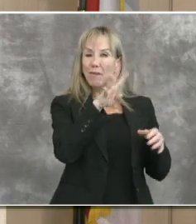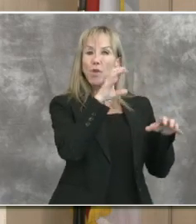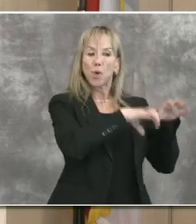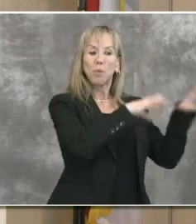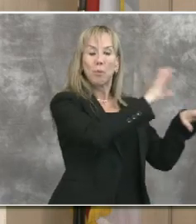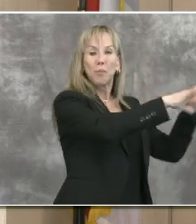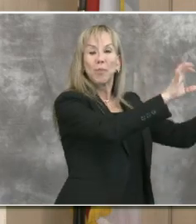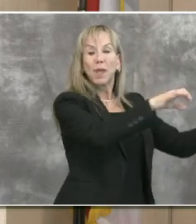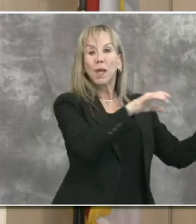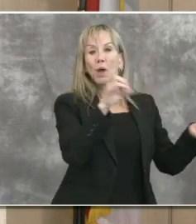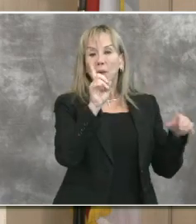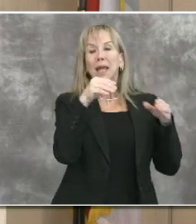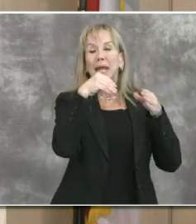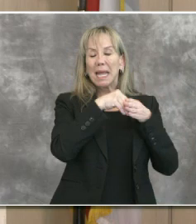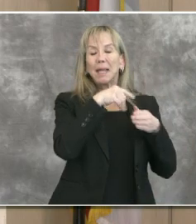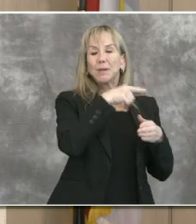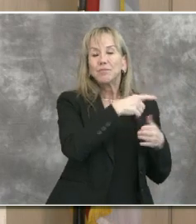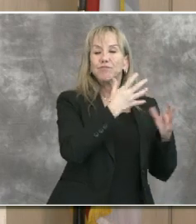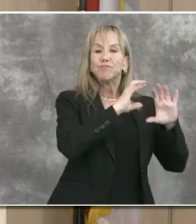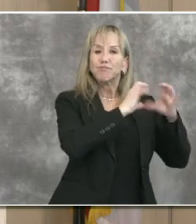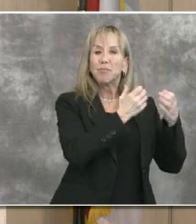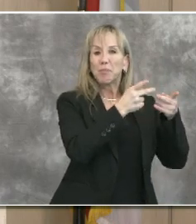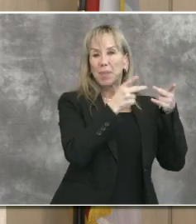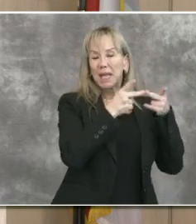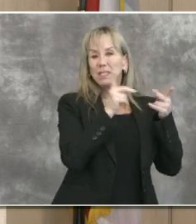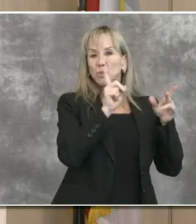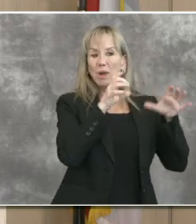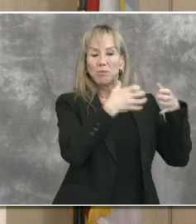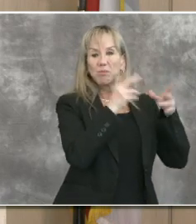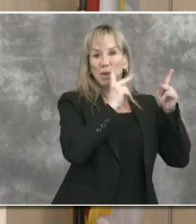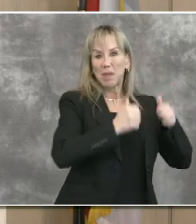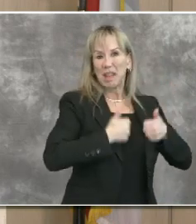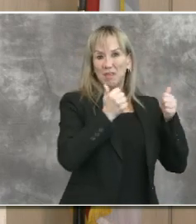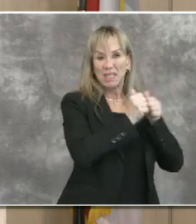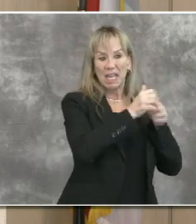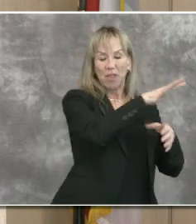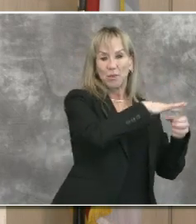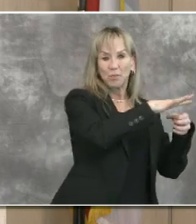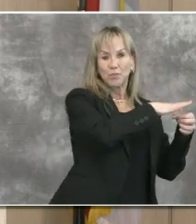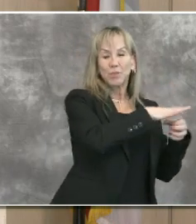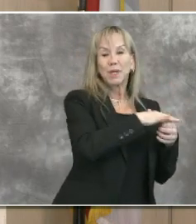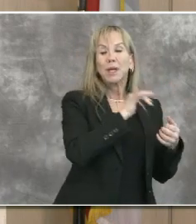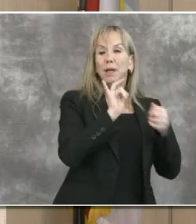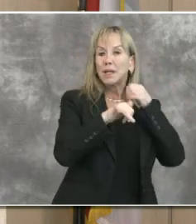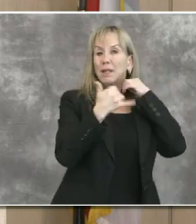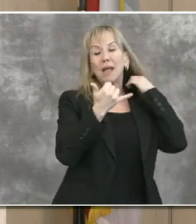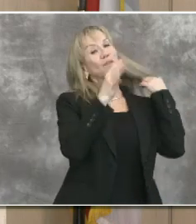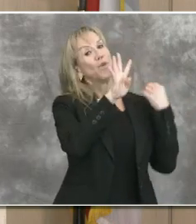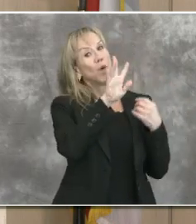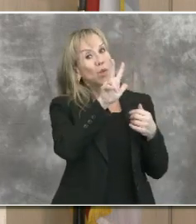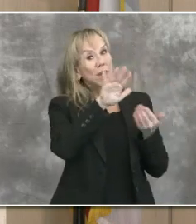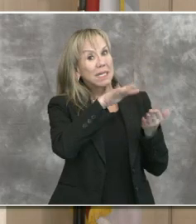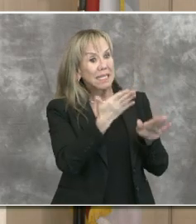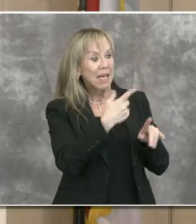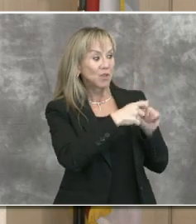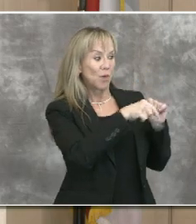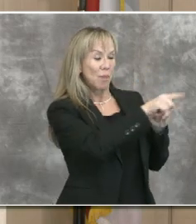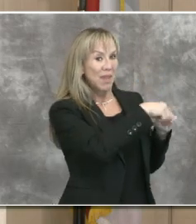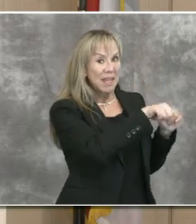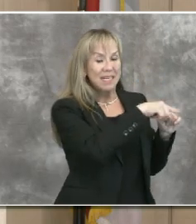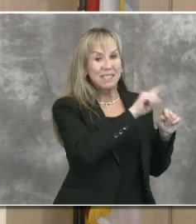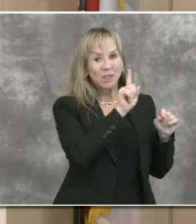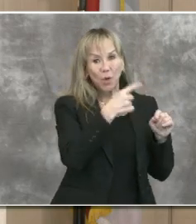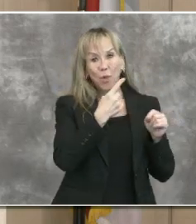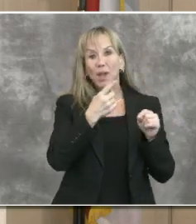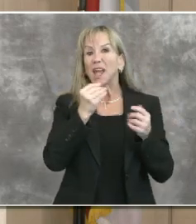of these outbreaks are in congregate facilities, representing 419 cases and 43 deaths. And